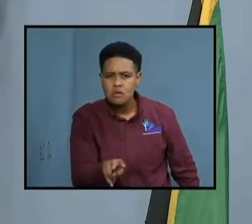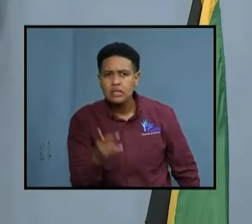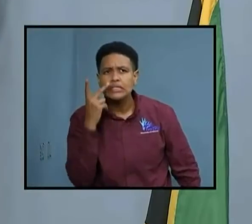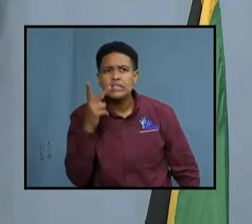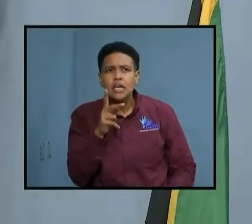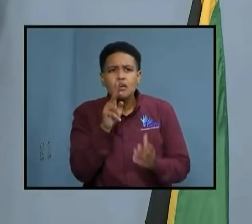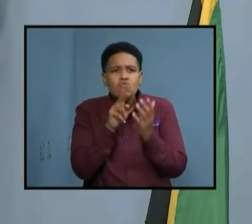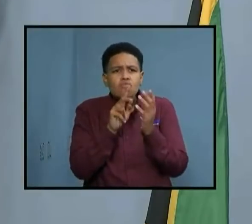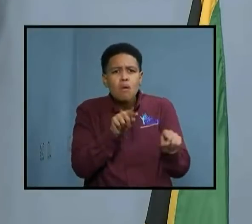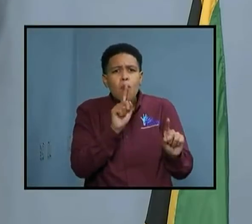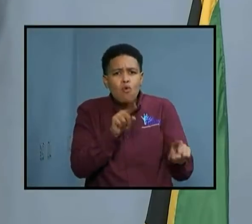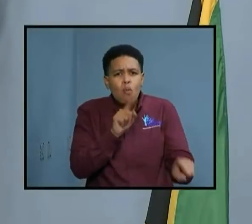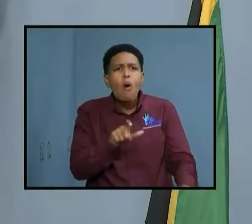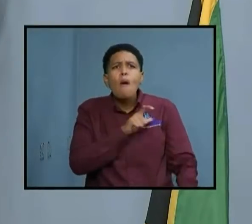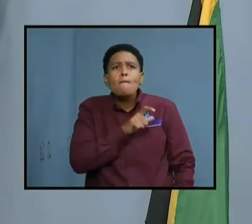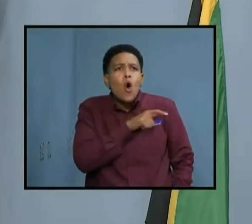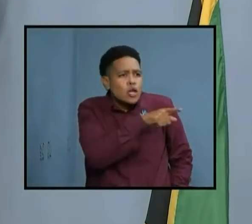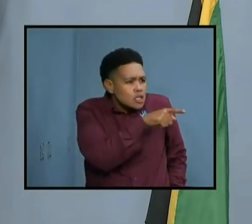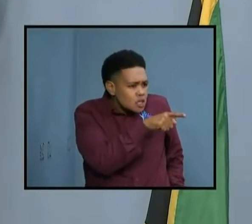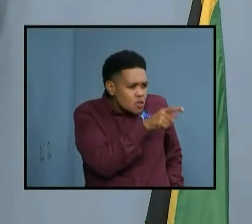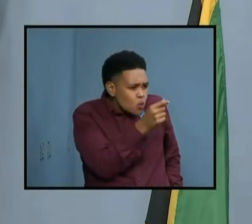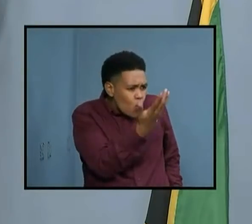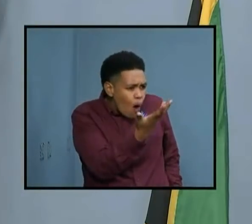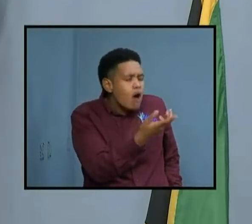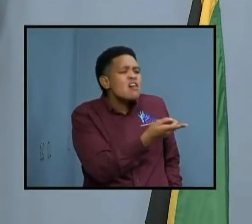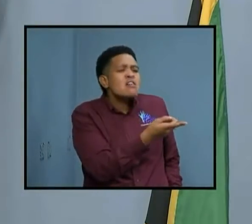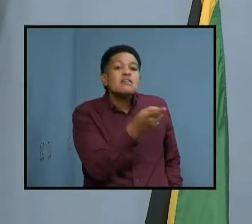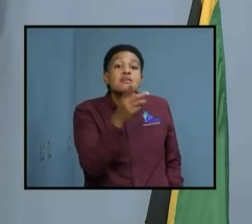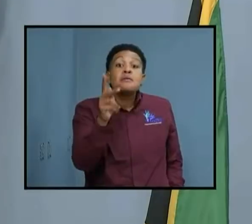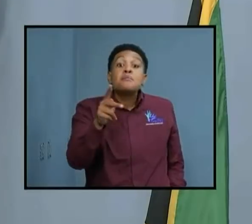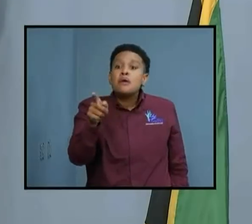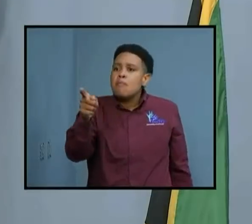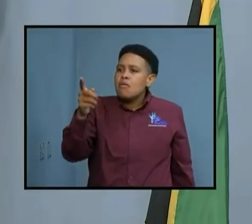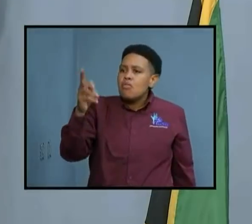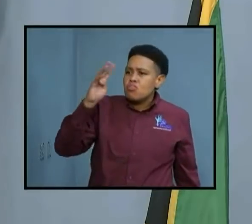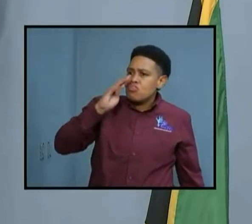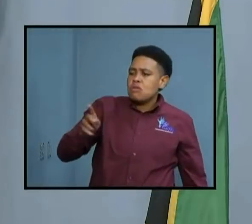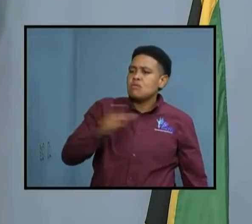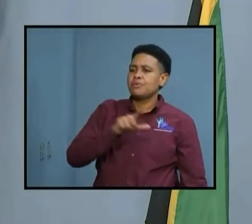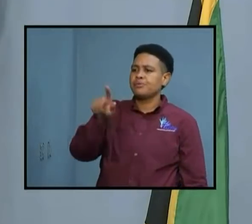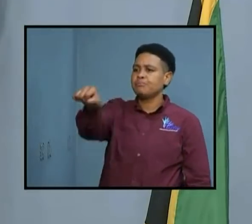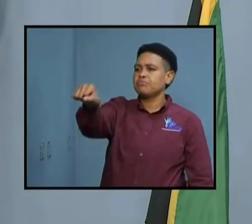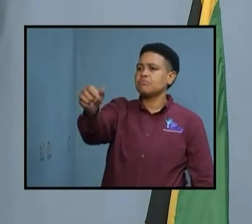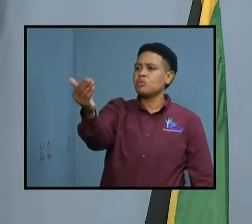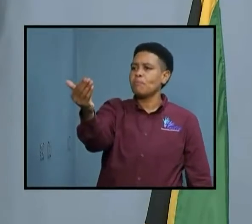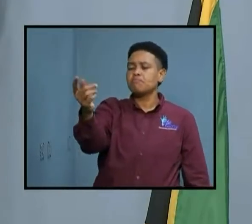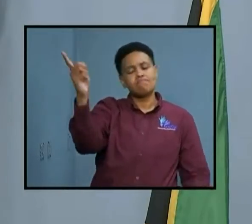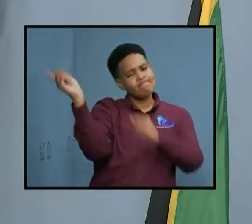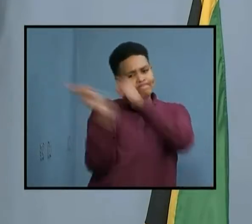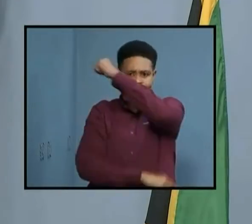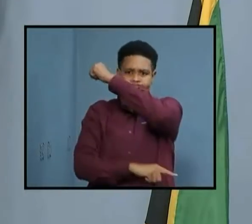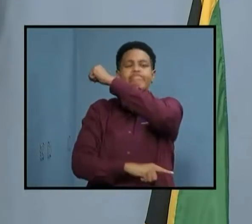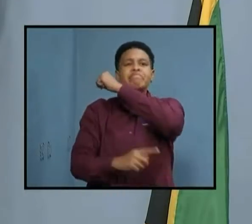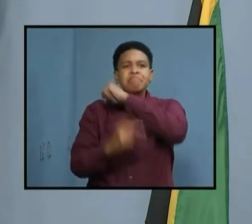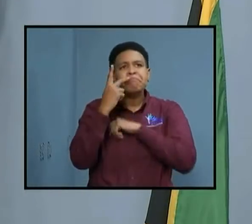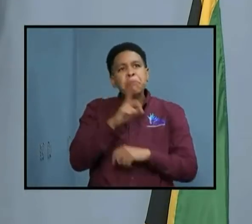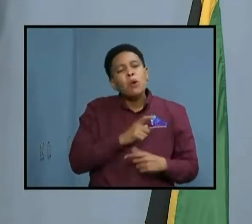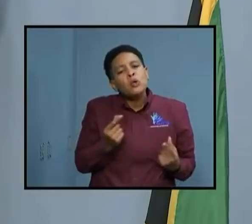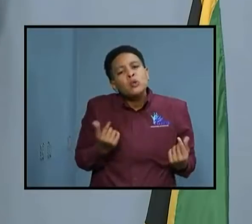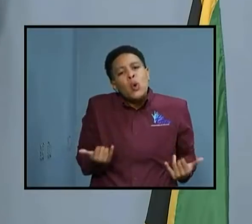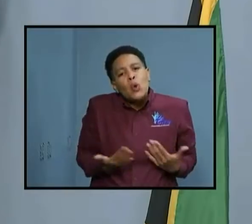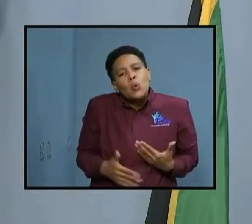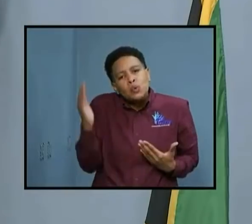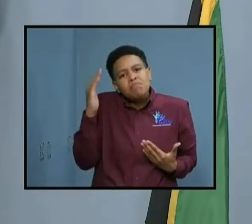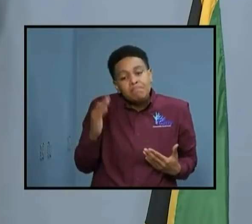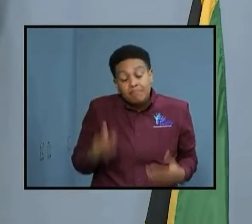of the police acting, and persons are being interdicted and prosecuted. Now,